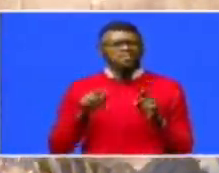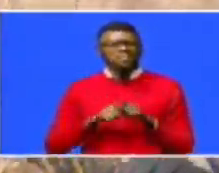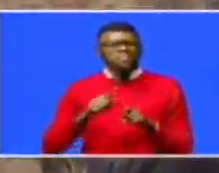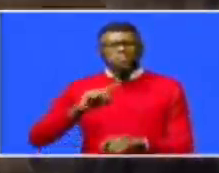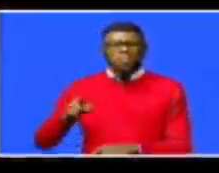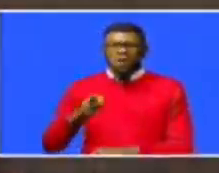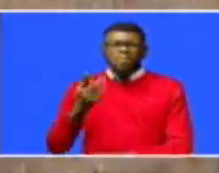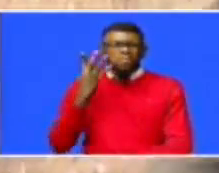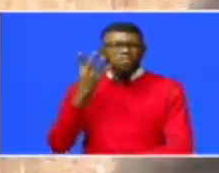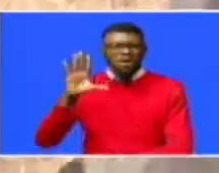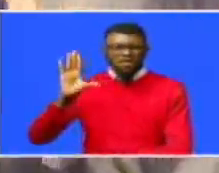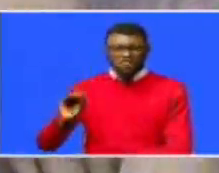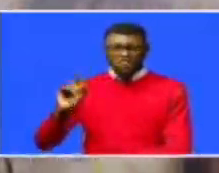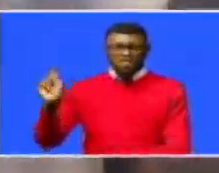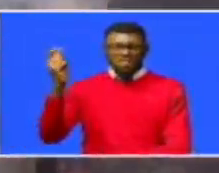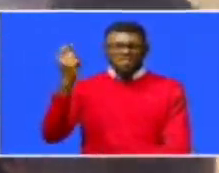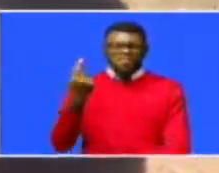1,450 Kenya shillings.